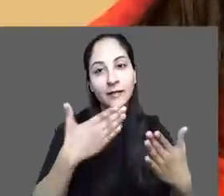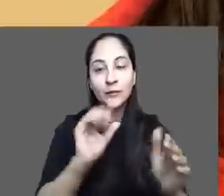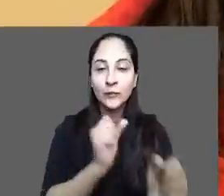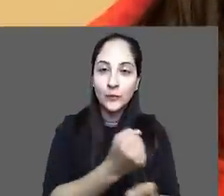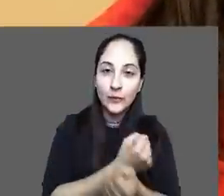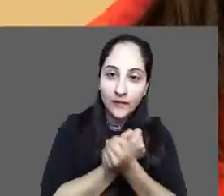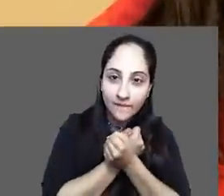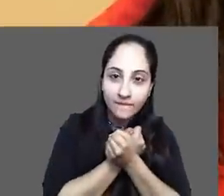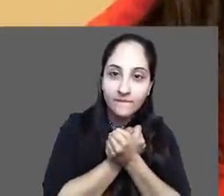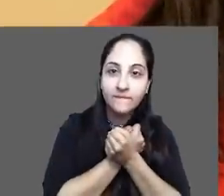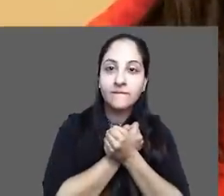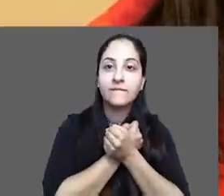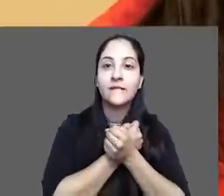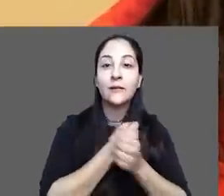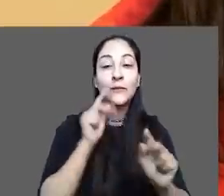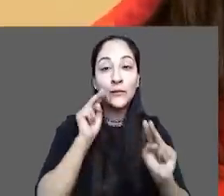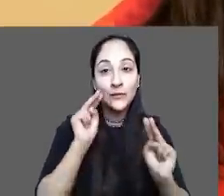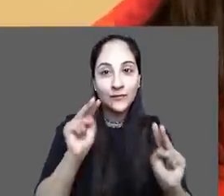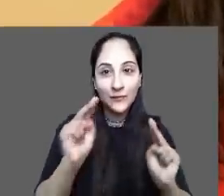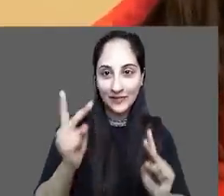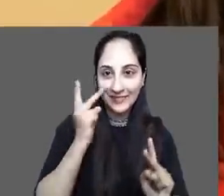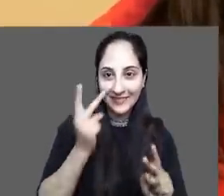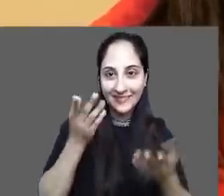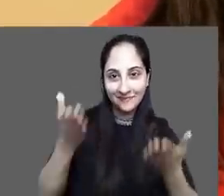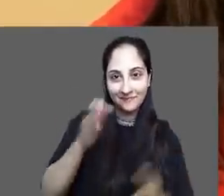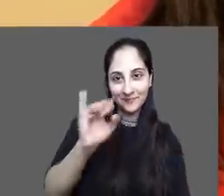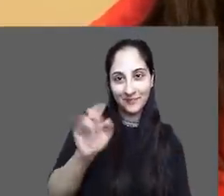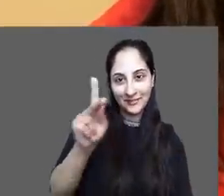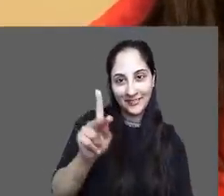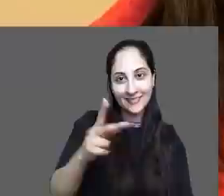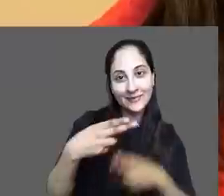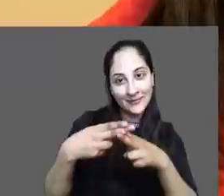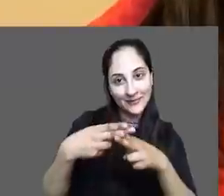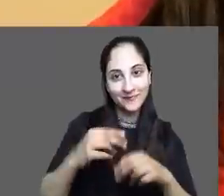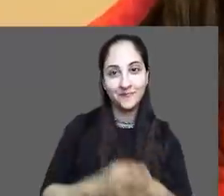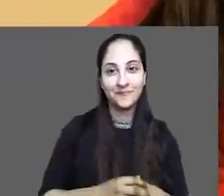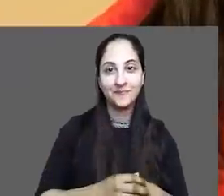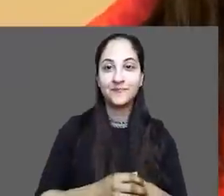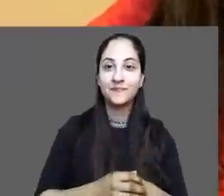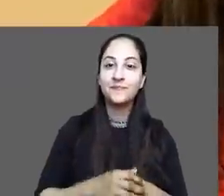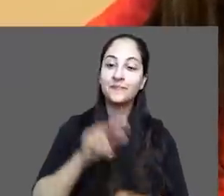you. We appreciate all the love and affection you have for us.